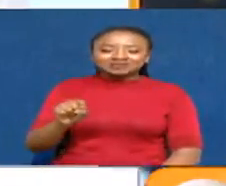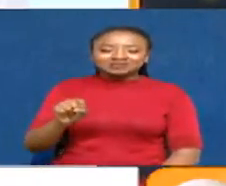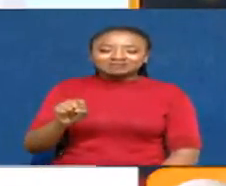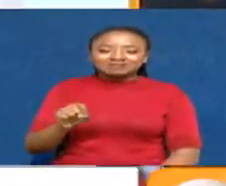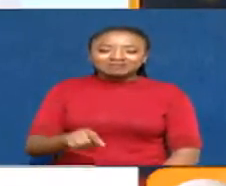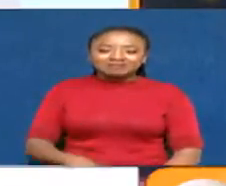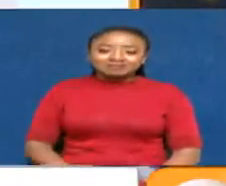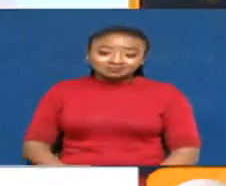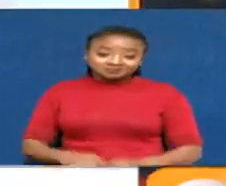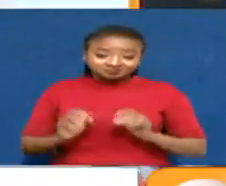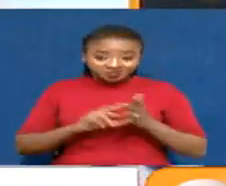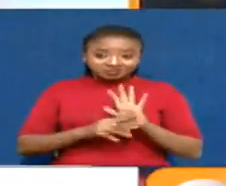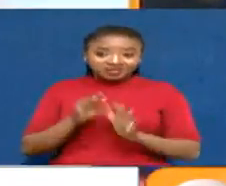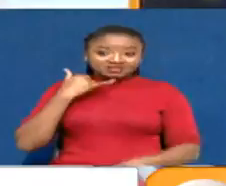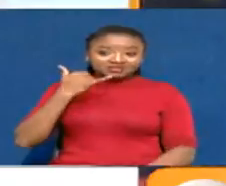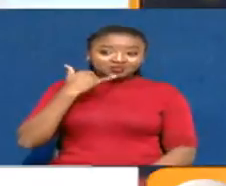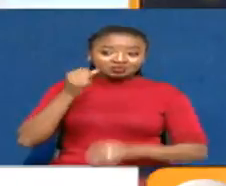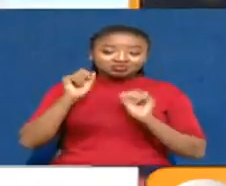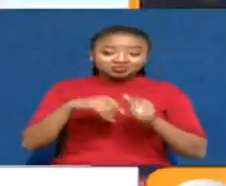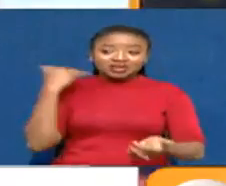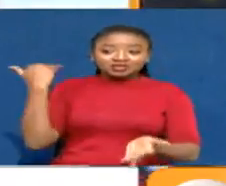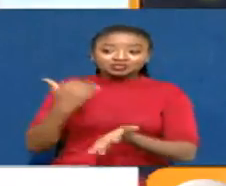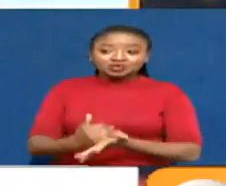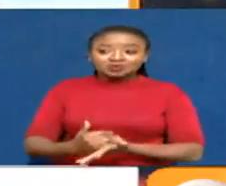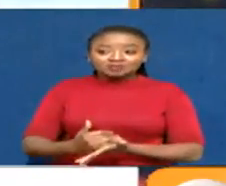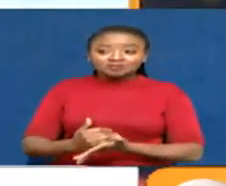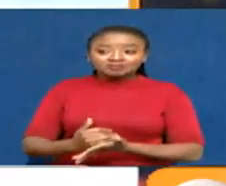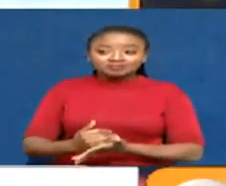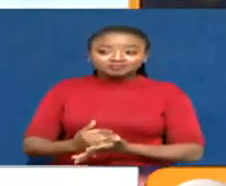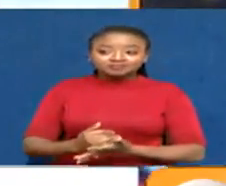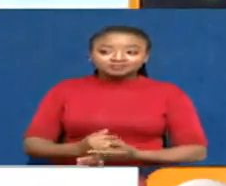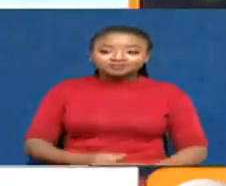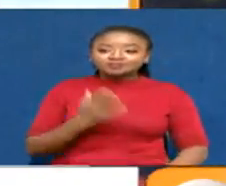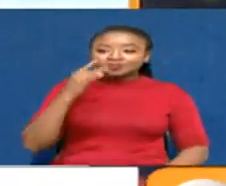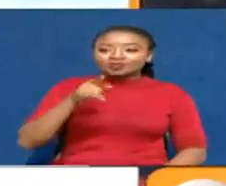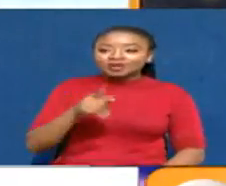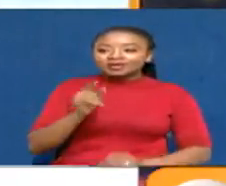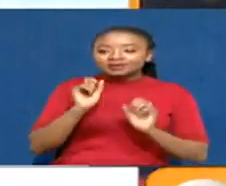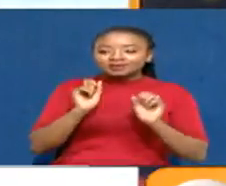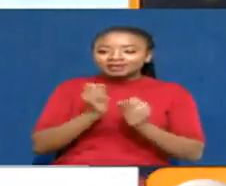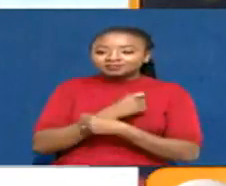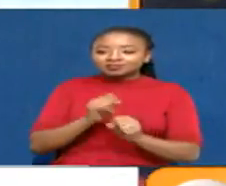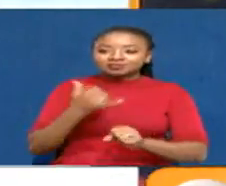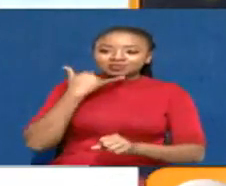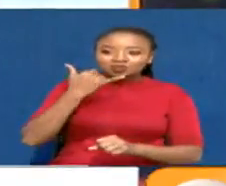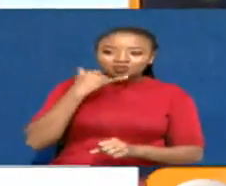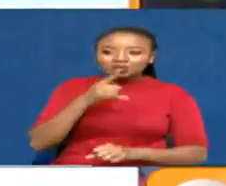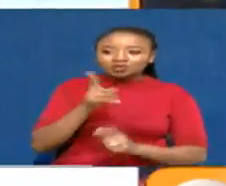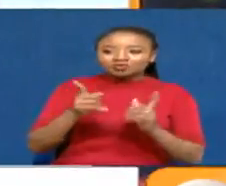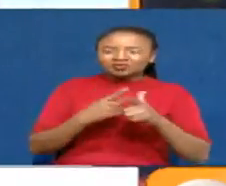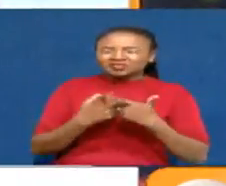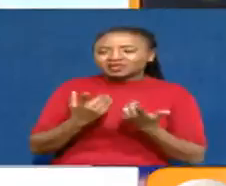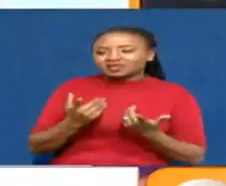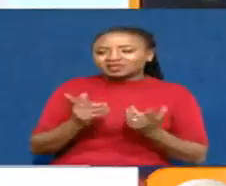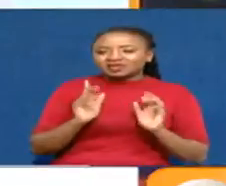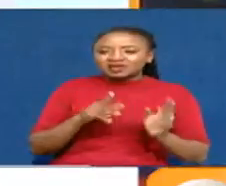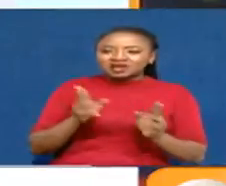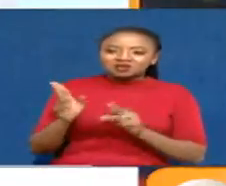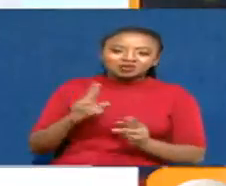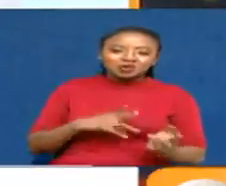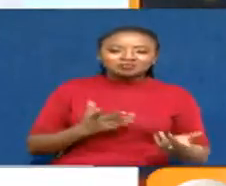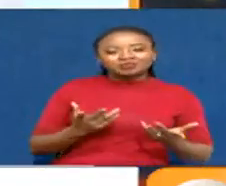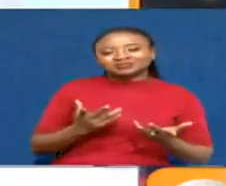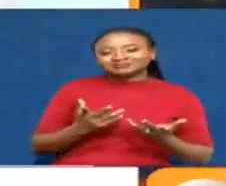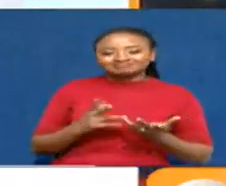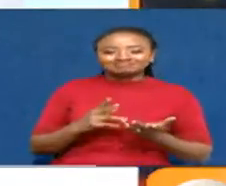these calls? Is it part of the regulation that they will not be able to call you, or will you then have to just do the usual guarantors as